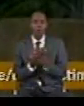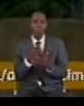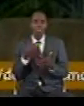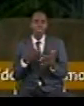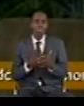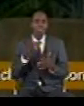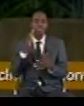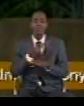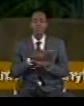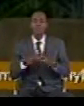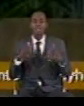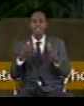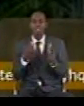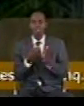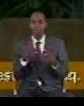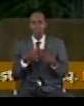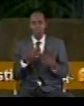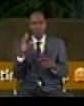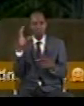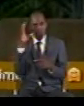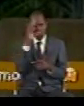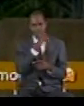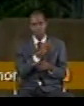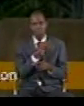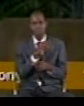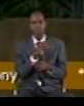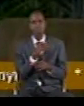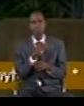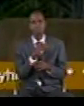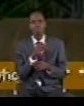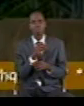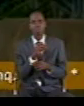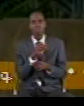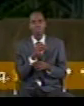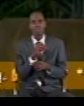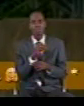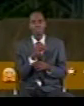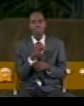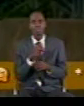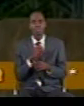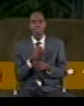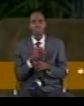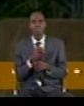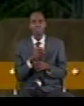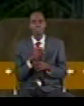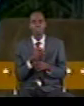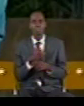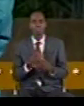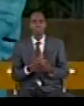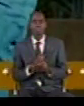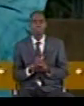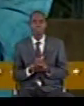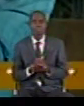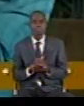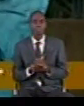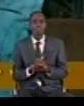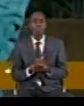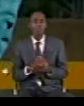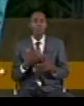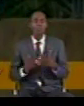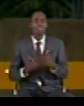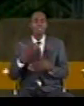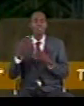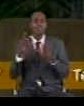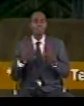I want them to queue up here now. Let's make it fast. Make it fast so that we can finish. Please, the next person. Praise